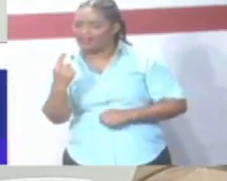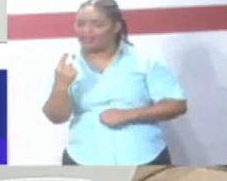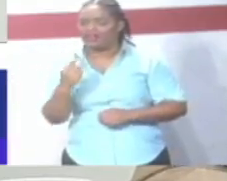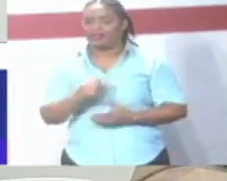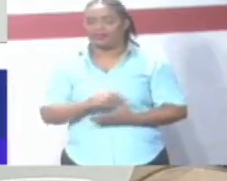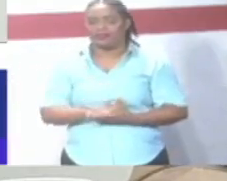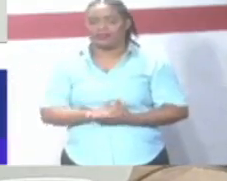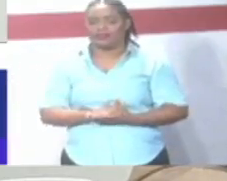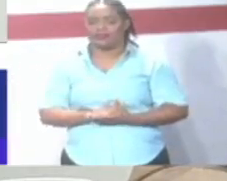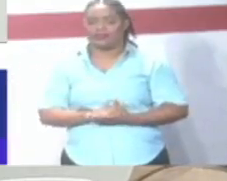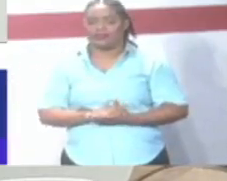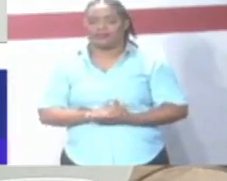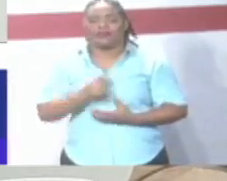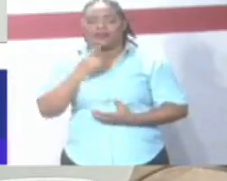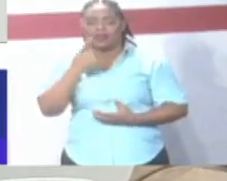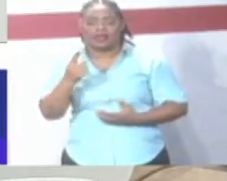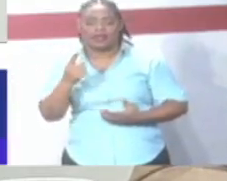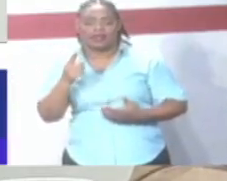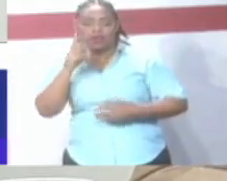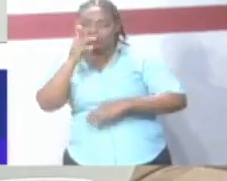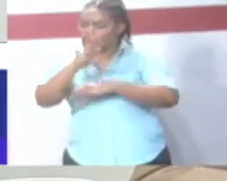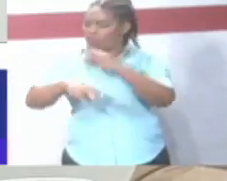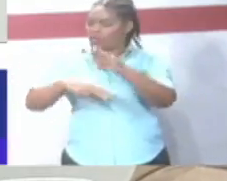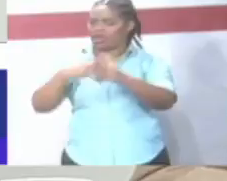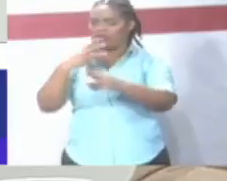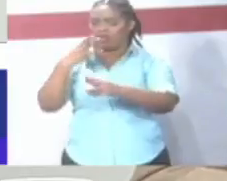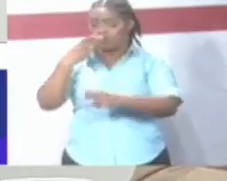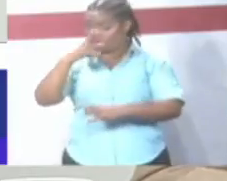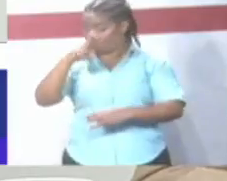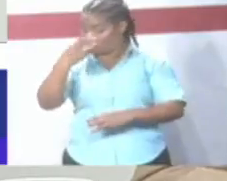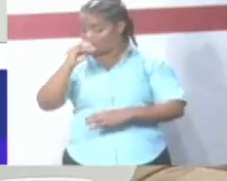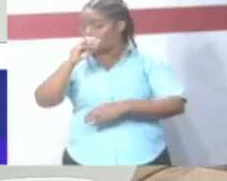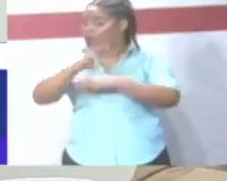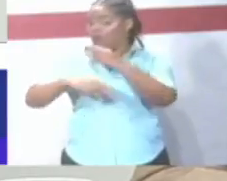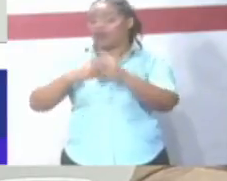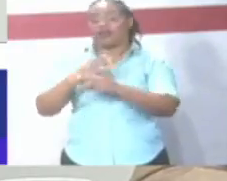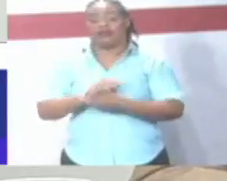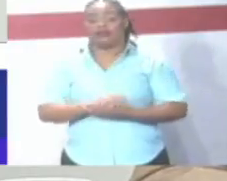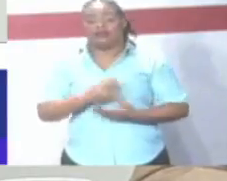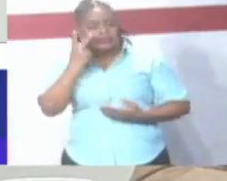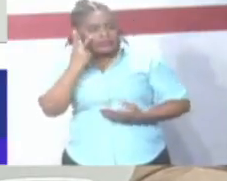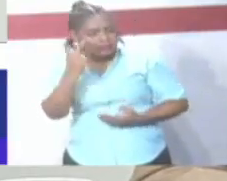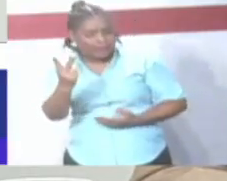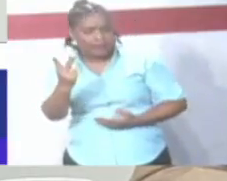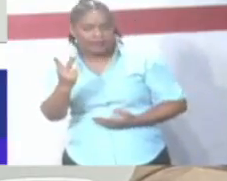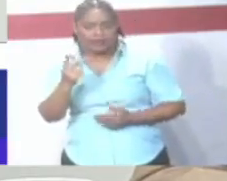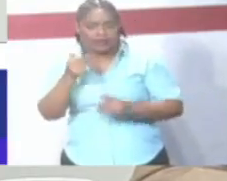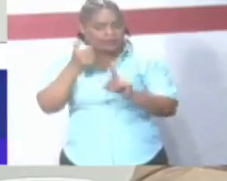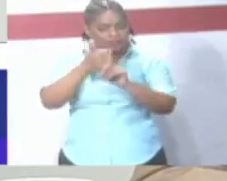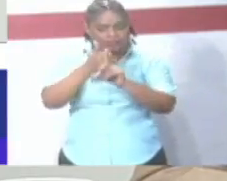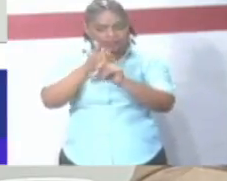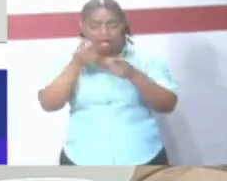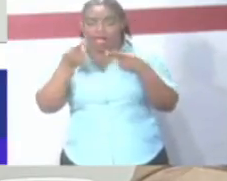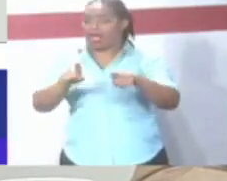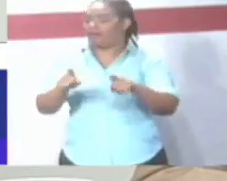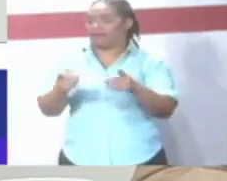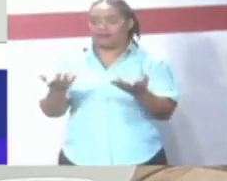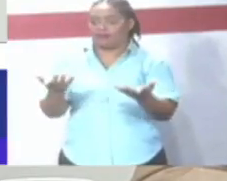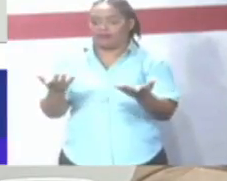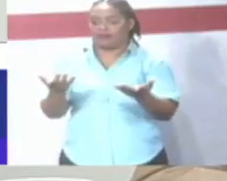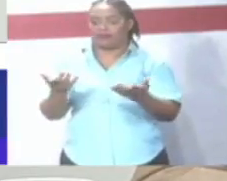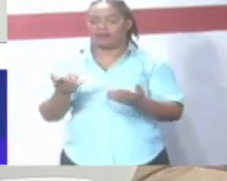when. Yes, and you would have seen the impact, my friend, on the early days